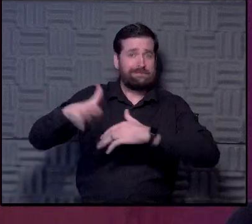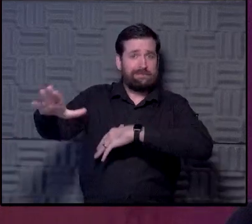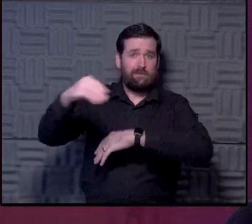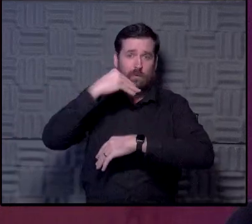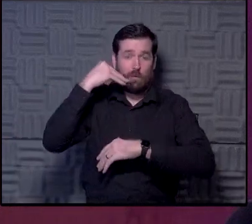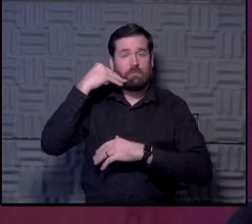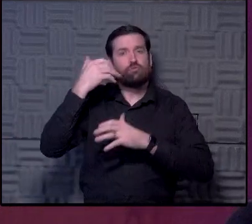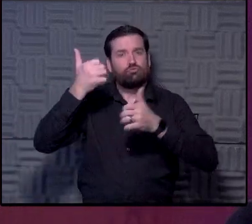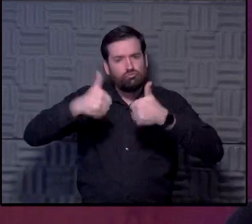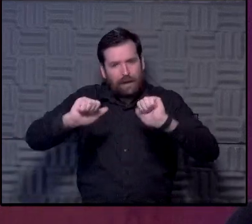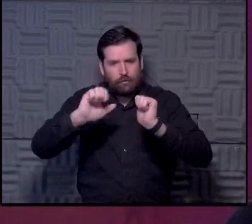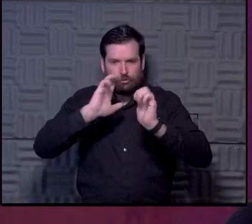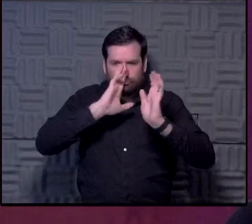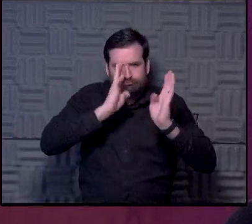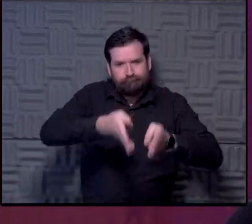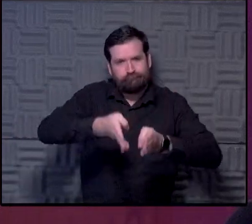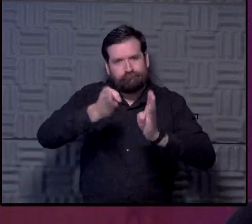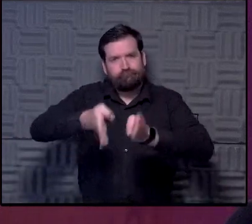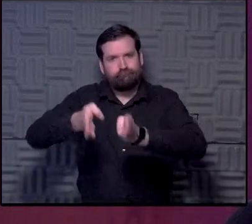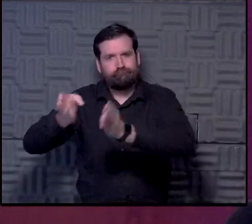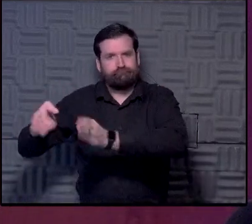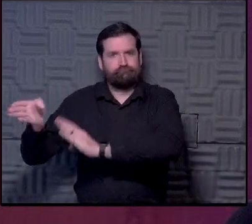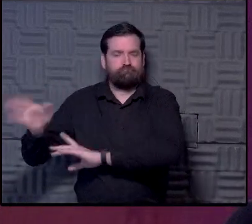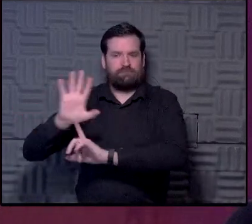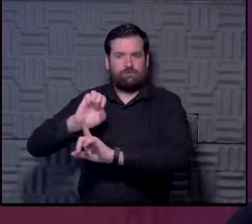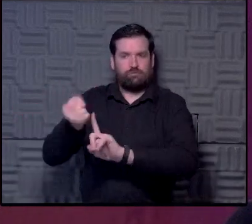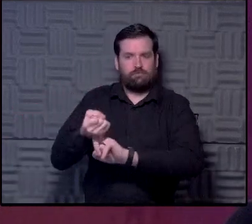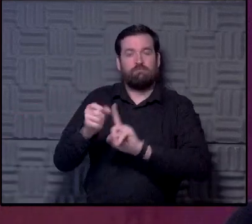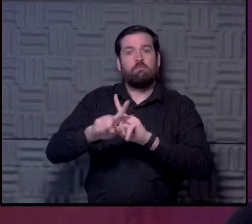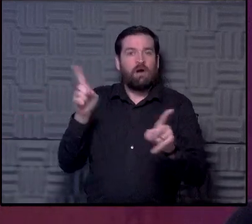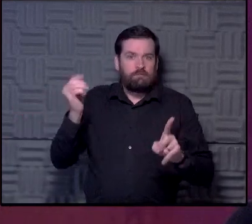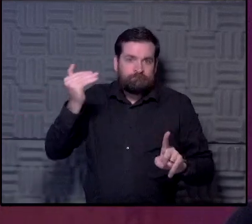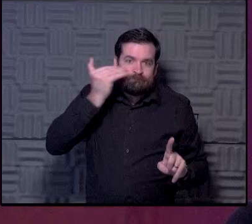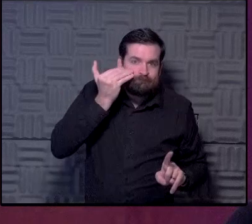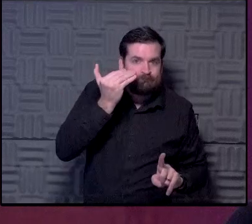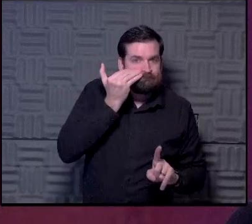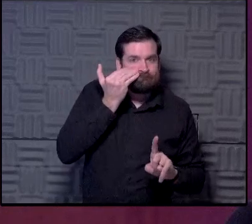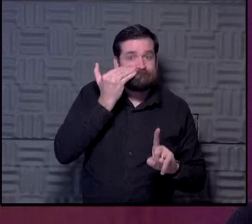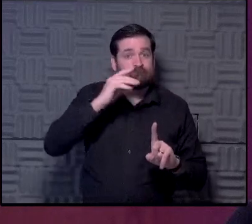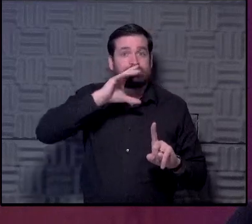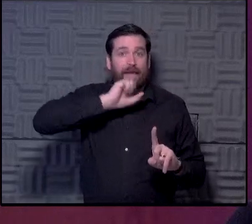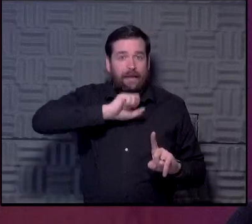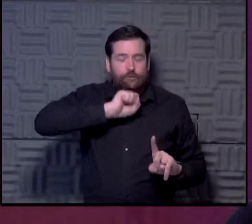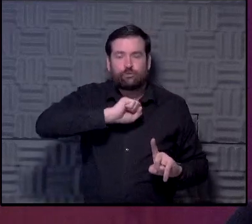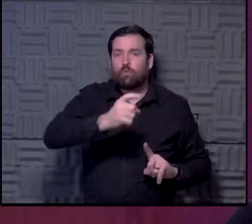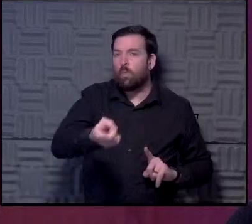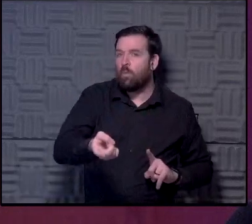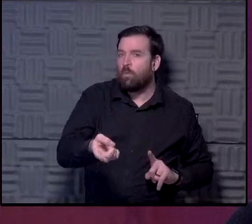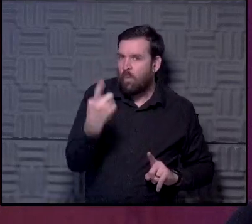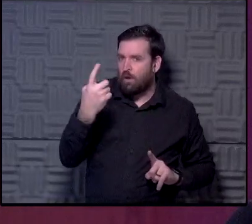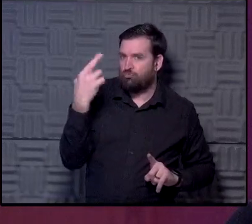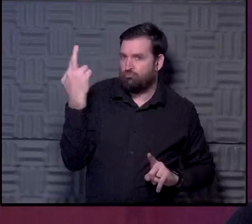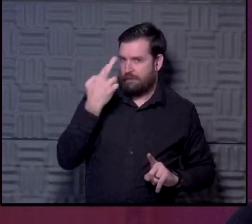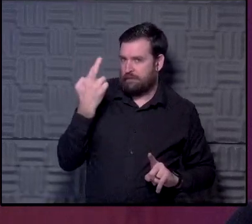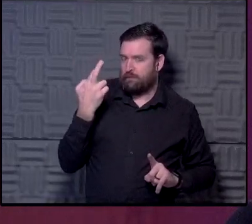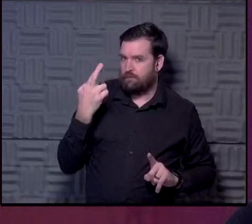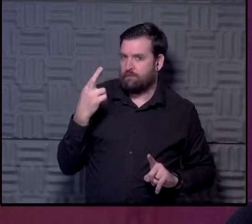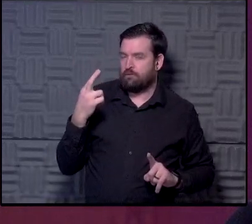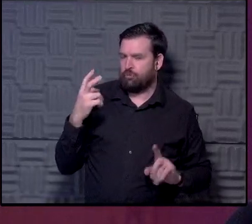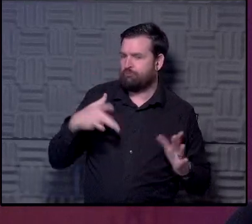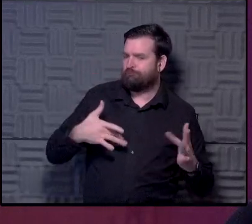try and individualize it on a case-by-case basis, but there's a keen awareness that age is one of our levers to think more